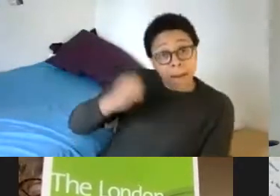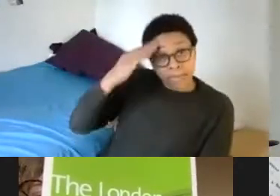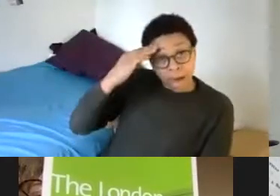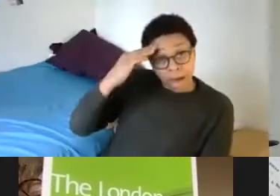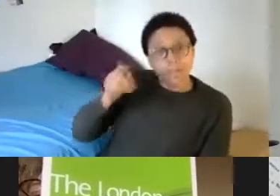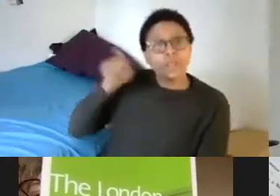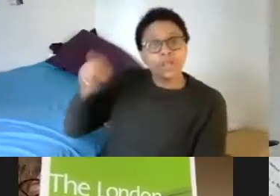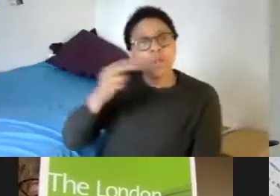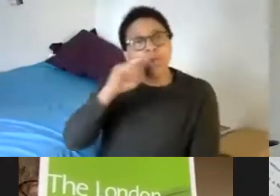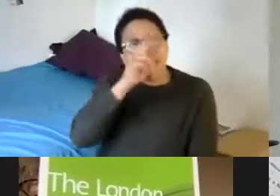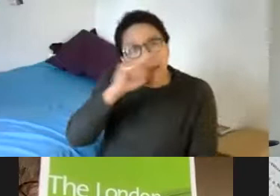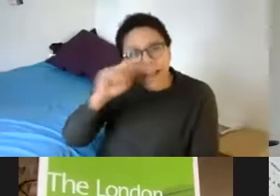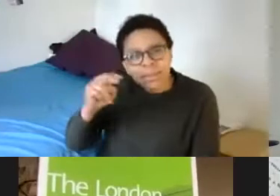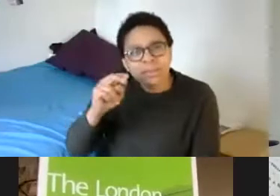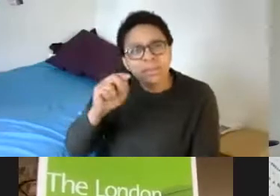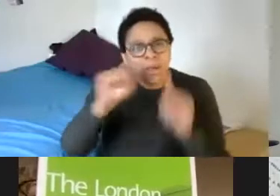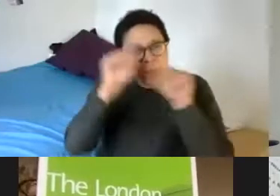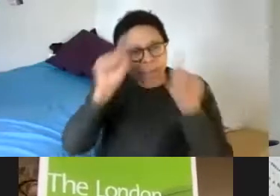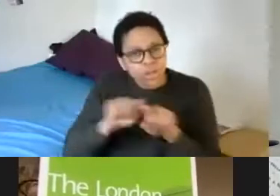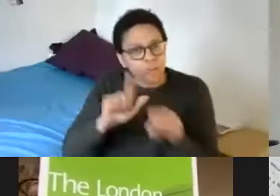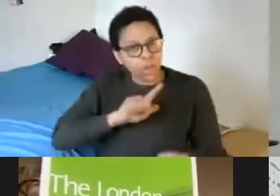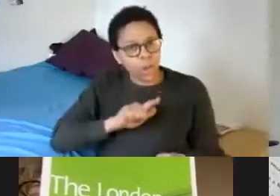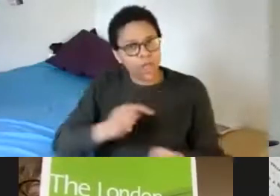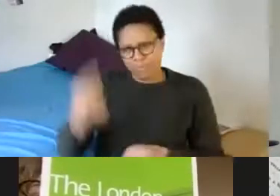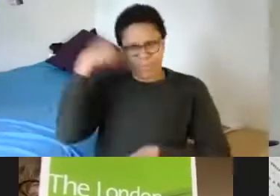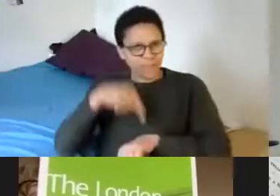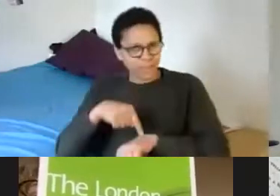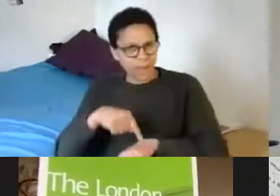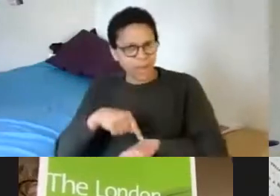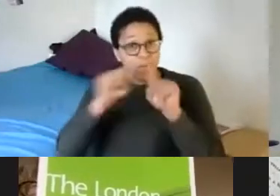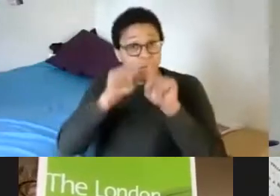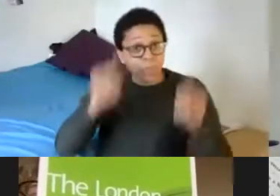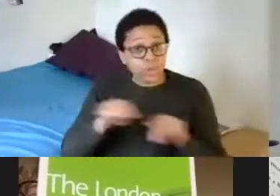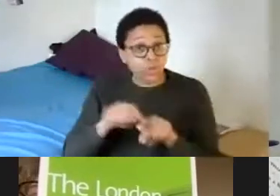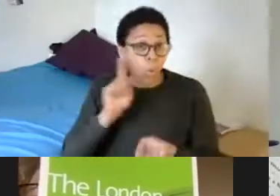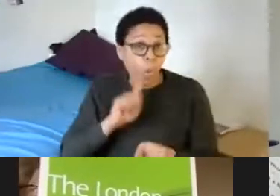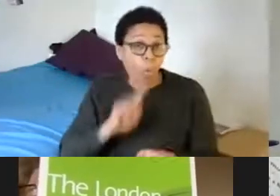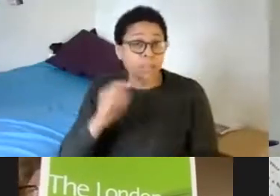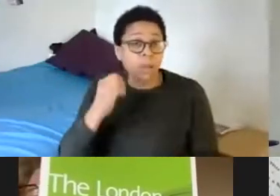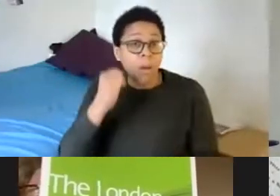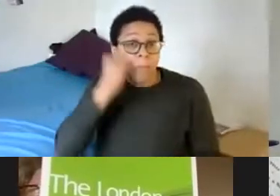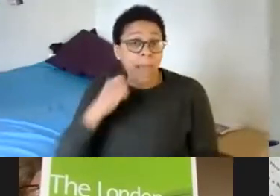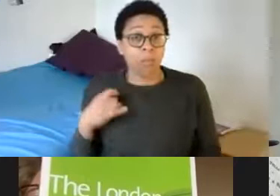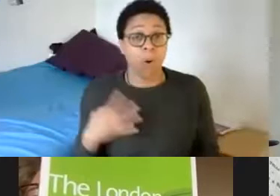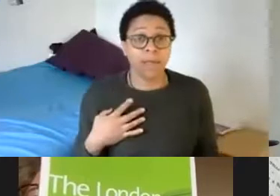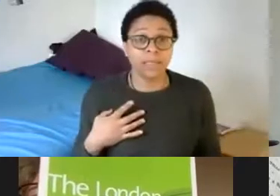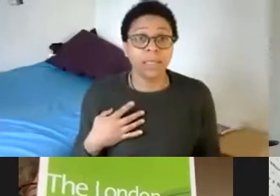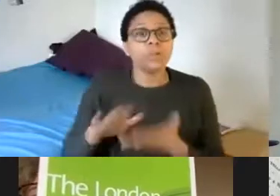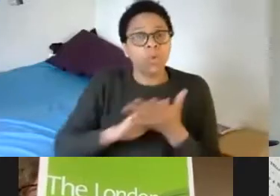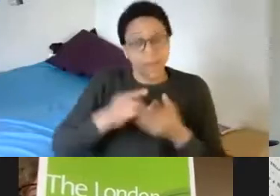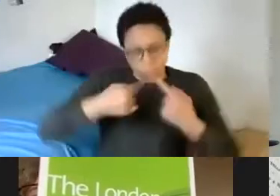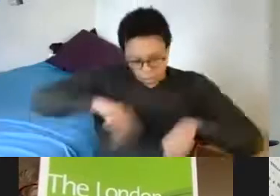the book. Wow. And she would fill in the little lithograph type